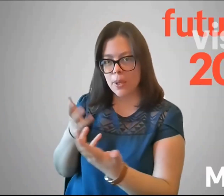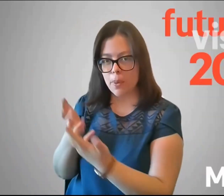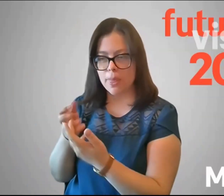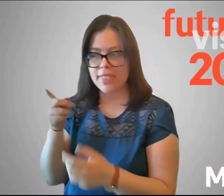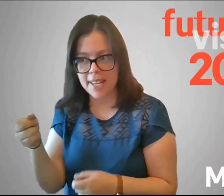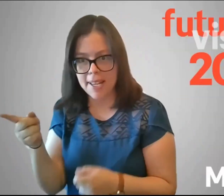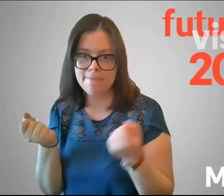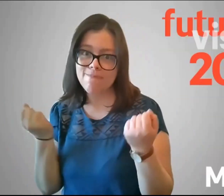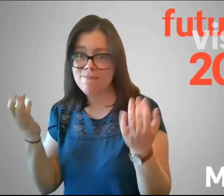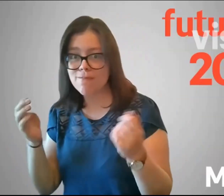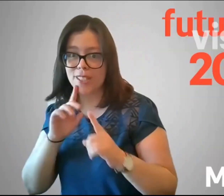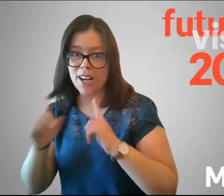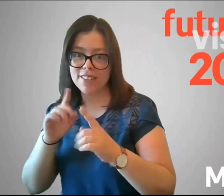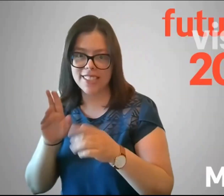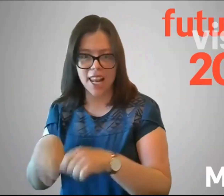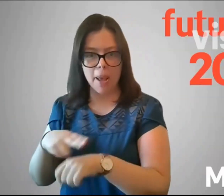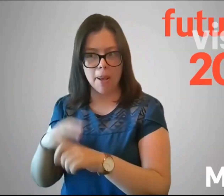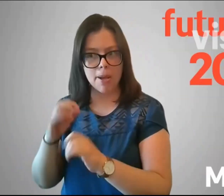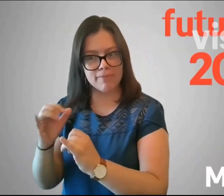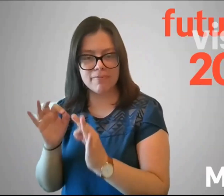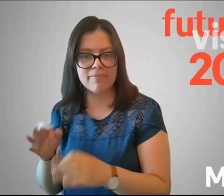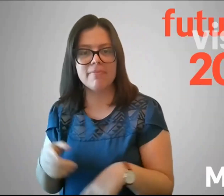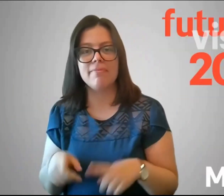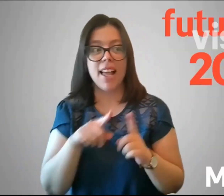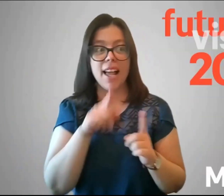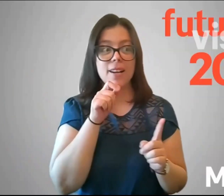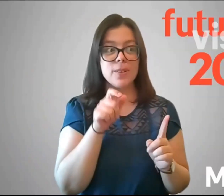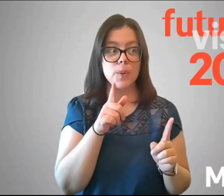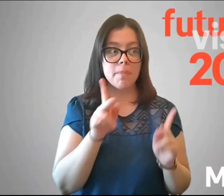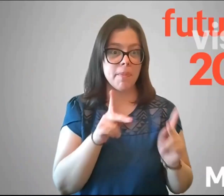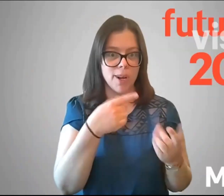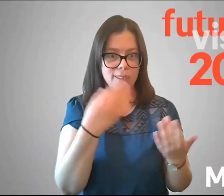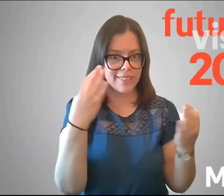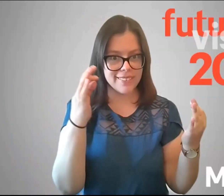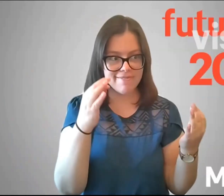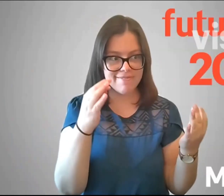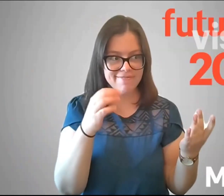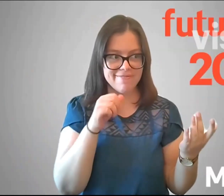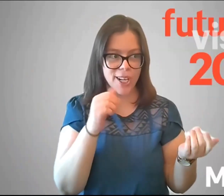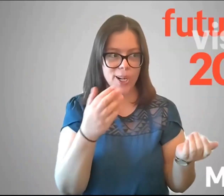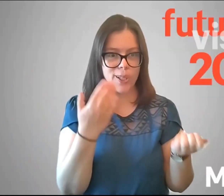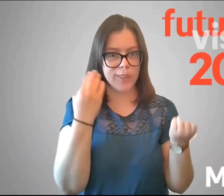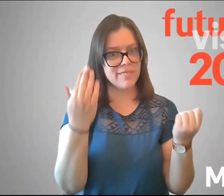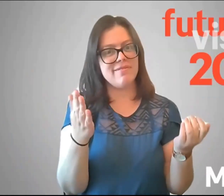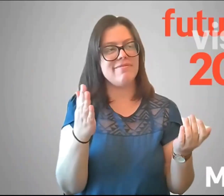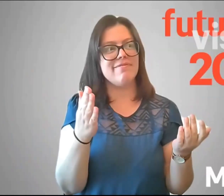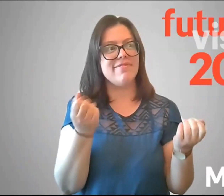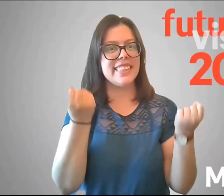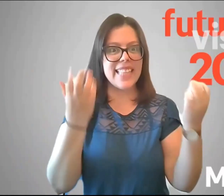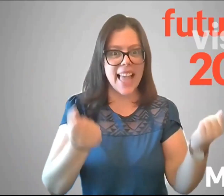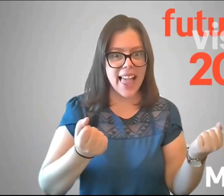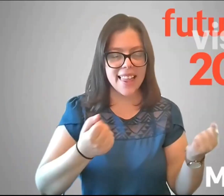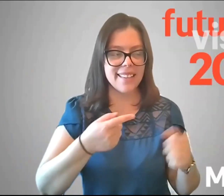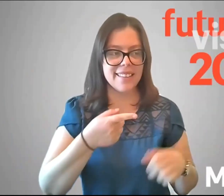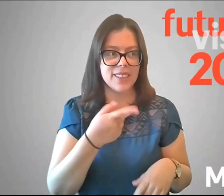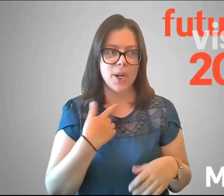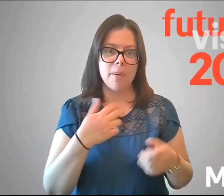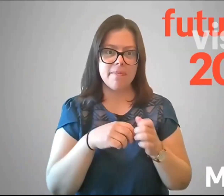Not many people near me to sign at all, so it wasn't easy to provide accommodations for me if I was there without an interpreter.